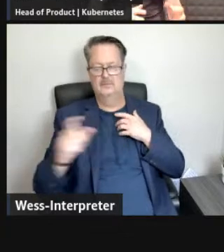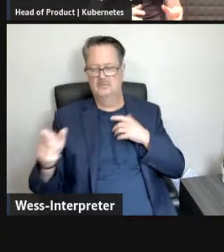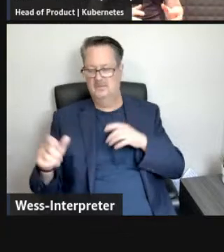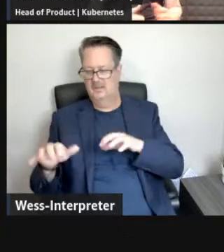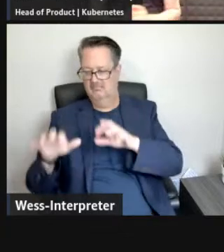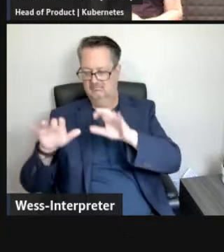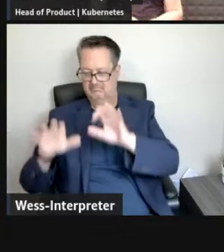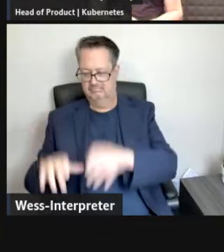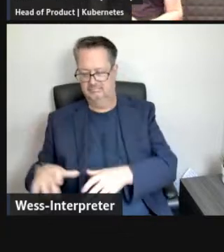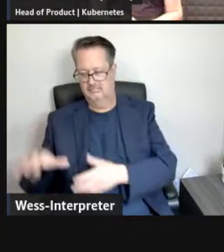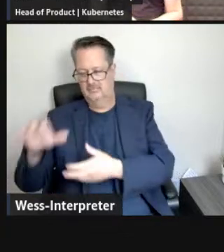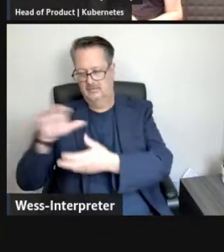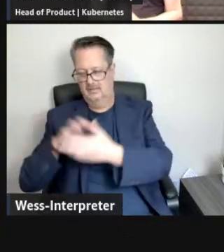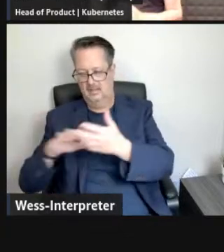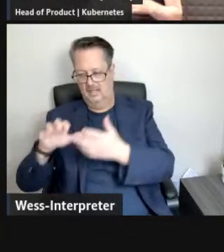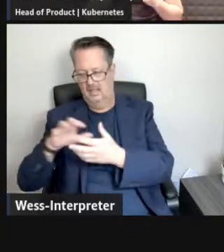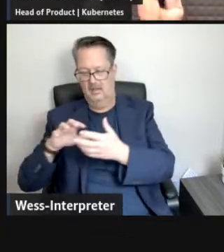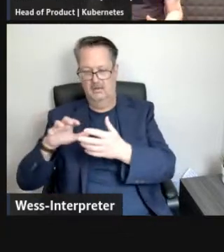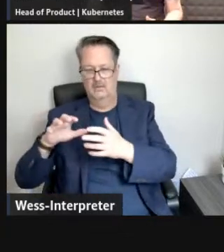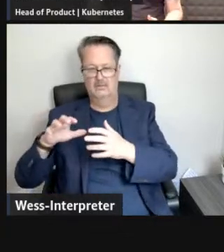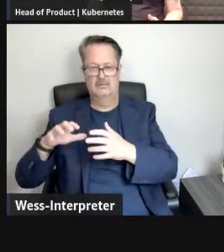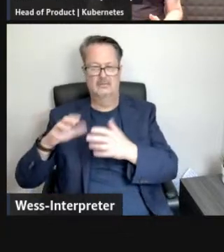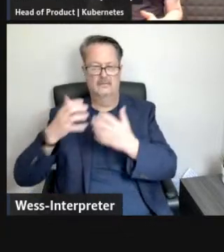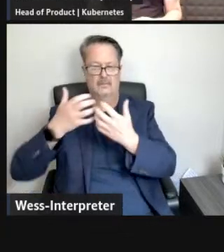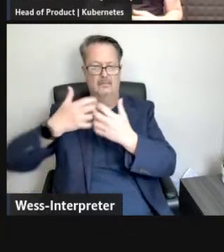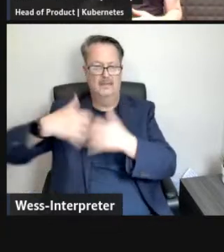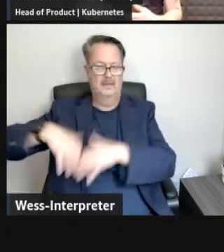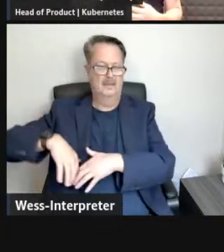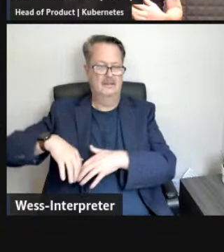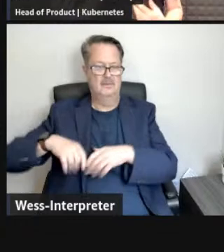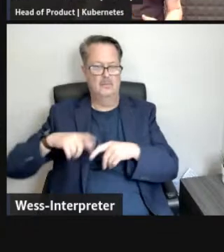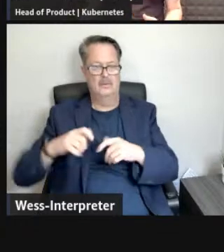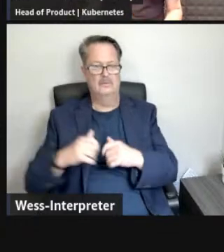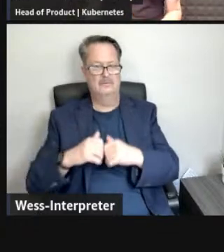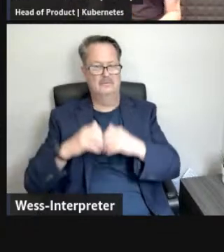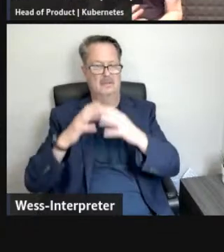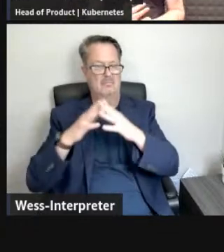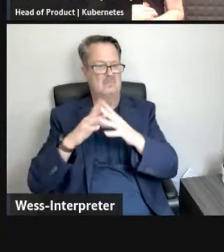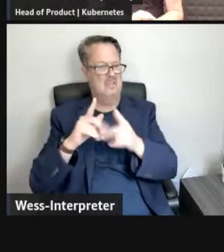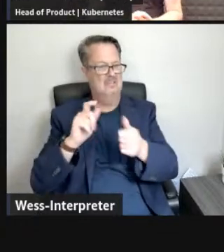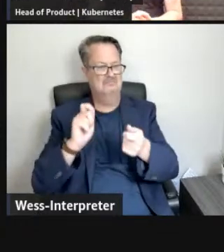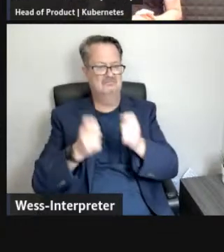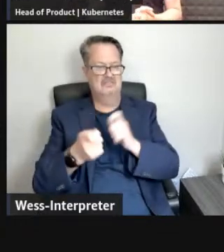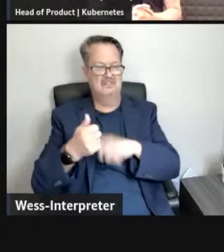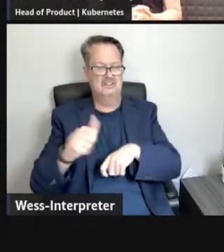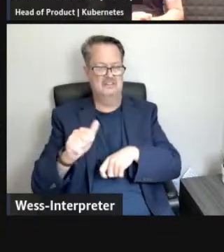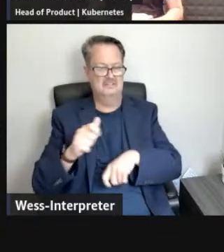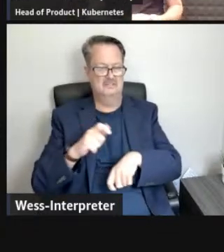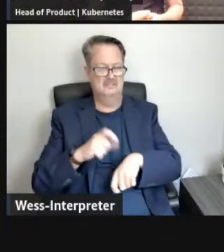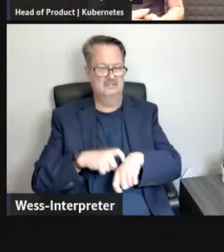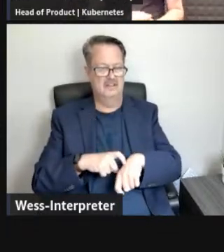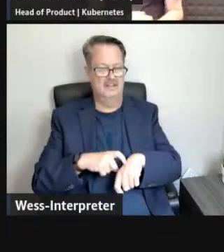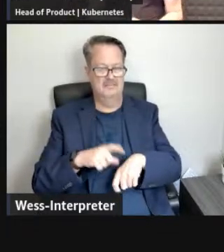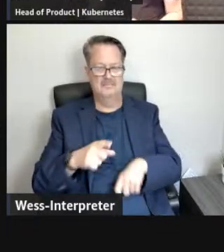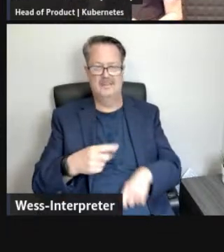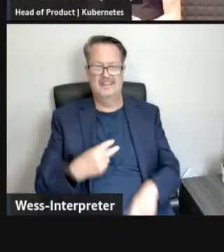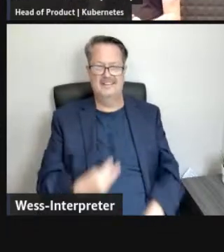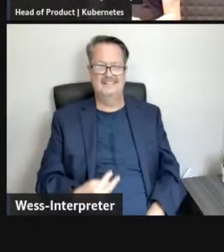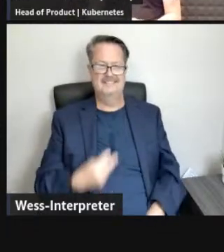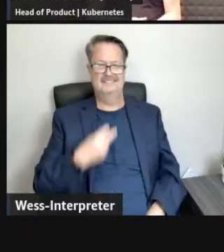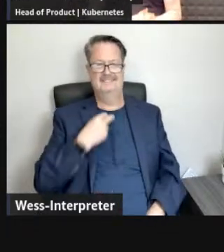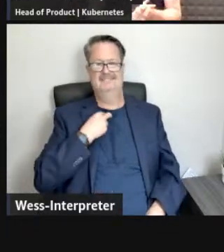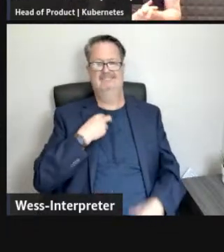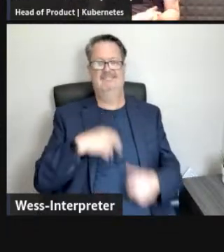CloudFormation, or the console. And you can do that when you set the cluster up, or you can change it at any time. So you can't get locked out of the cluster. and you can